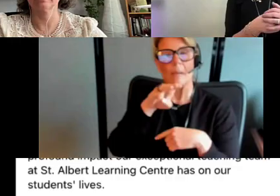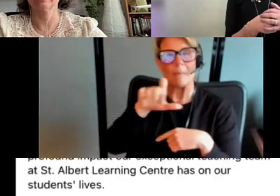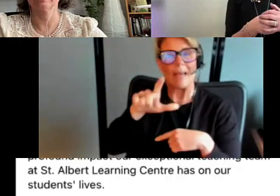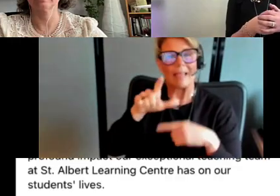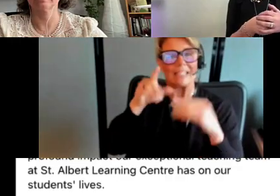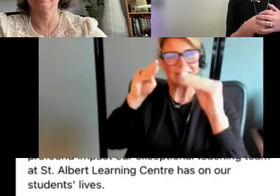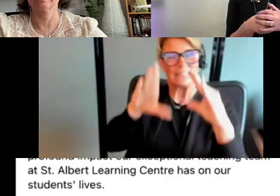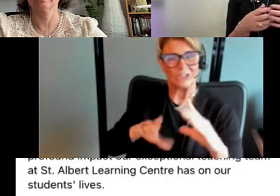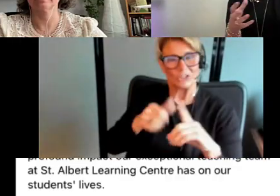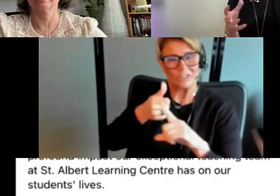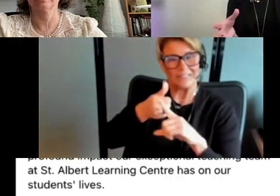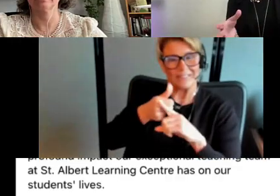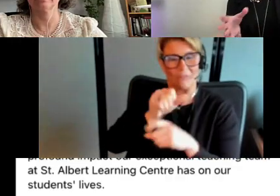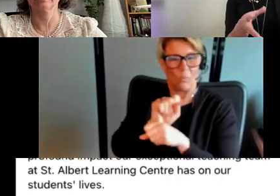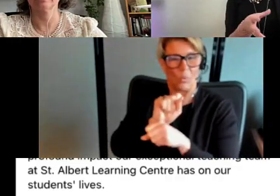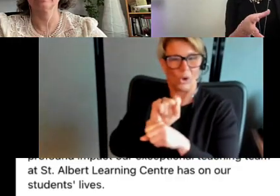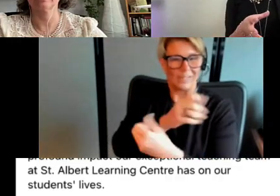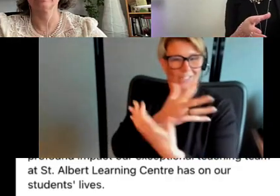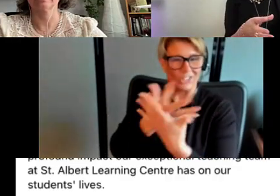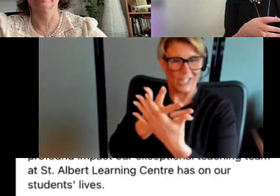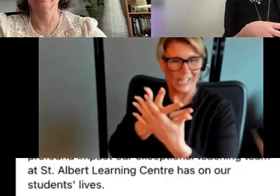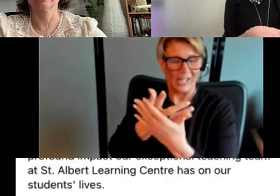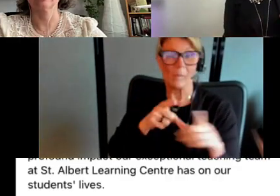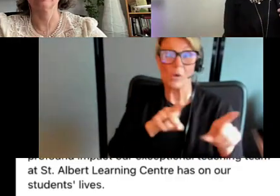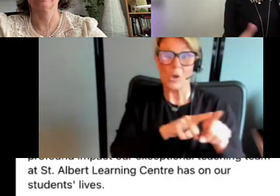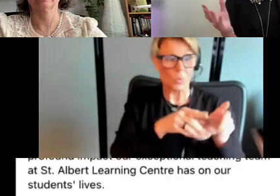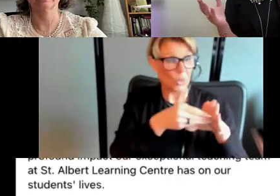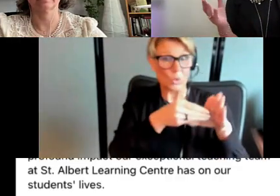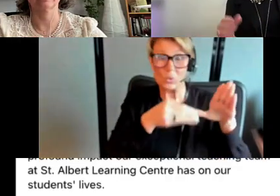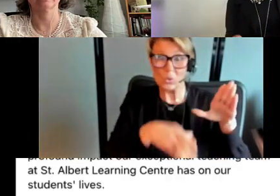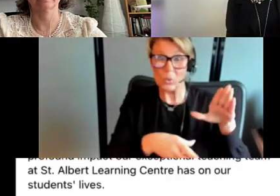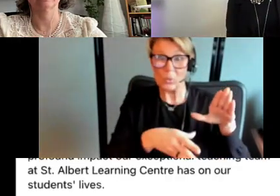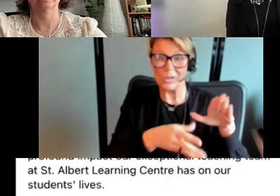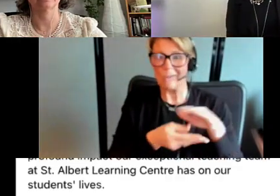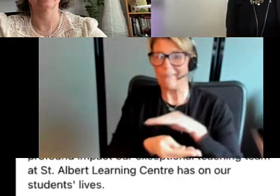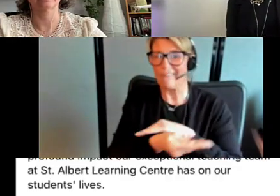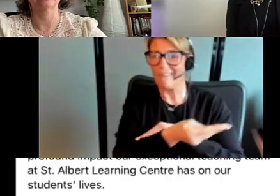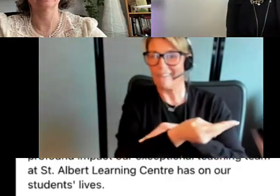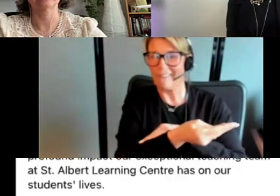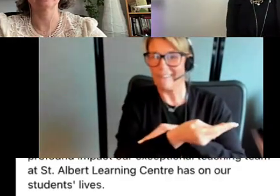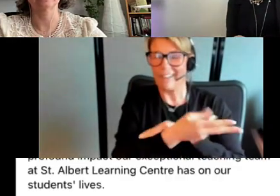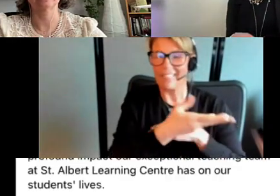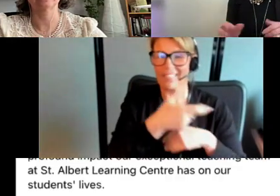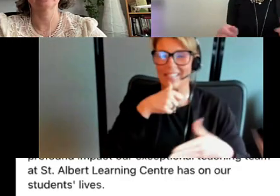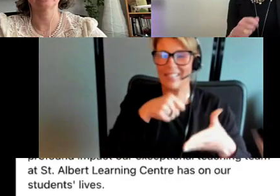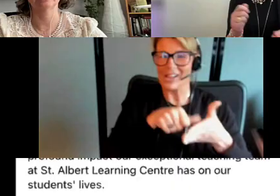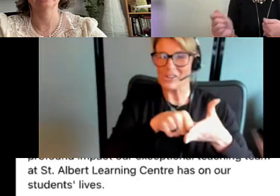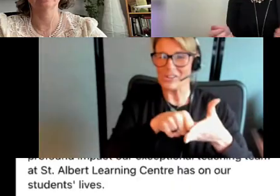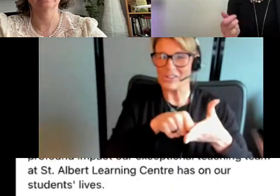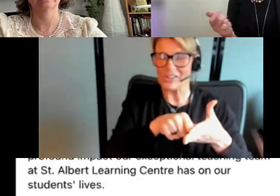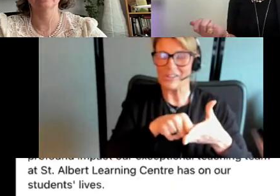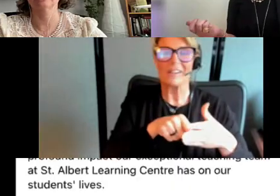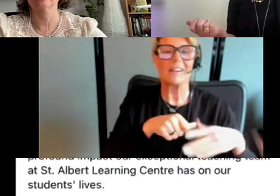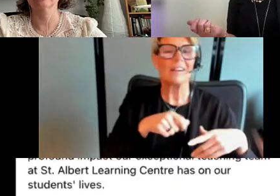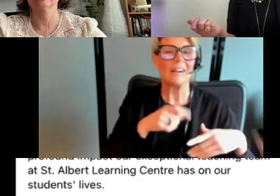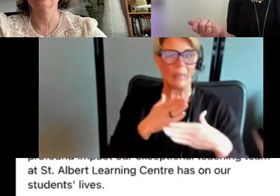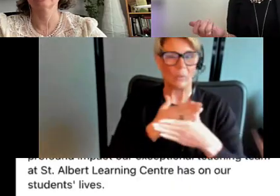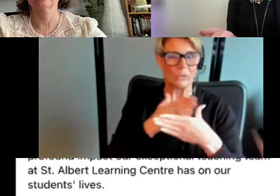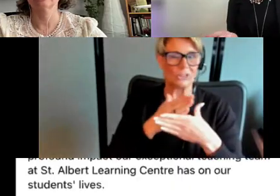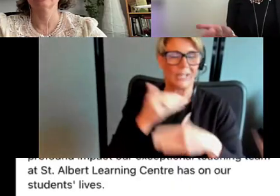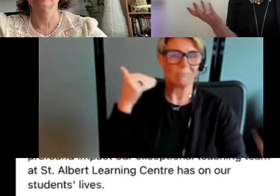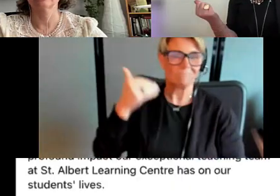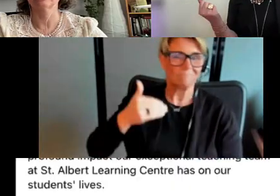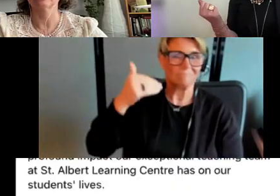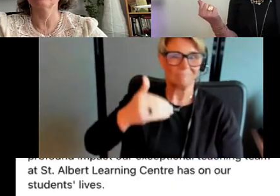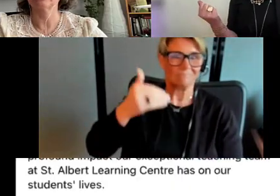jail, but also to the student who slipped in this anonymous post. And then it was shared so often,